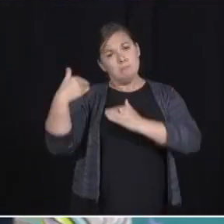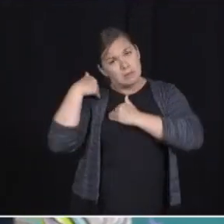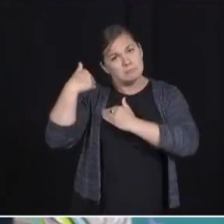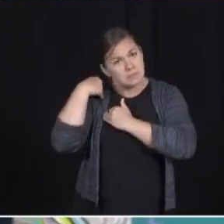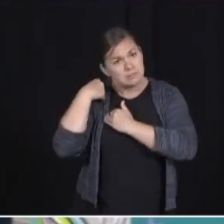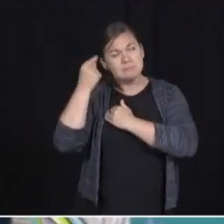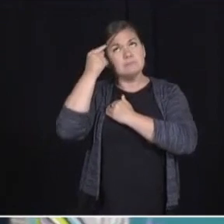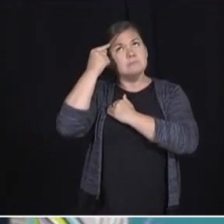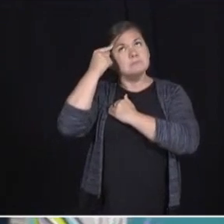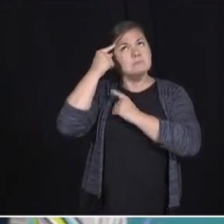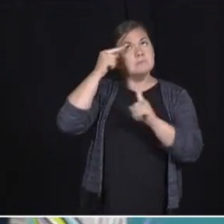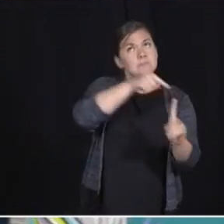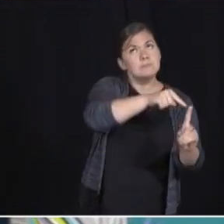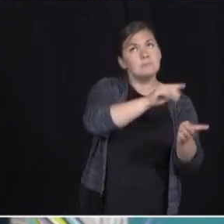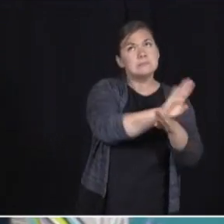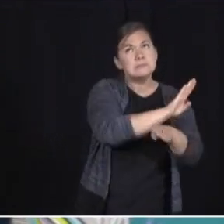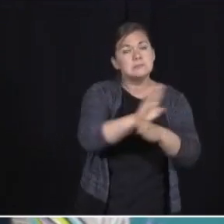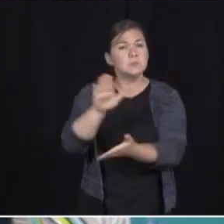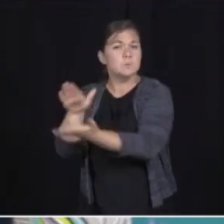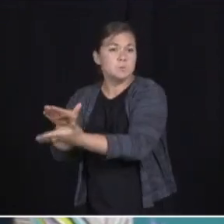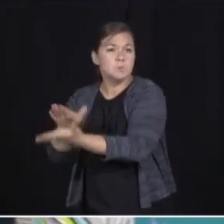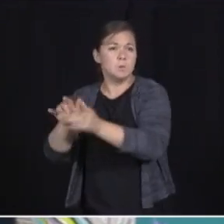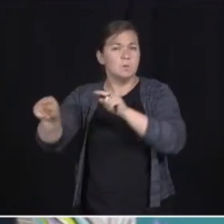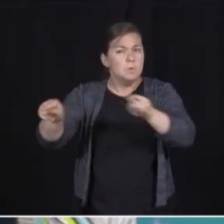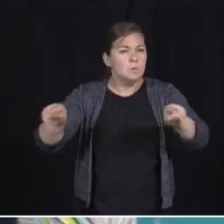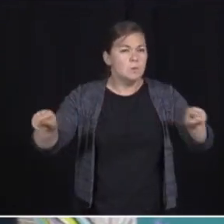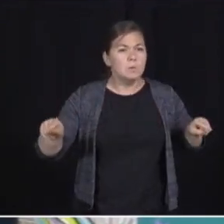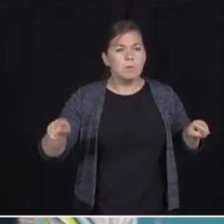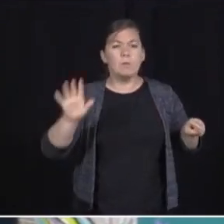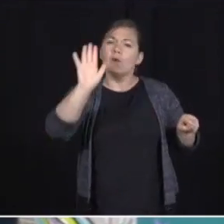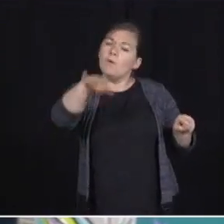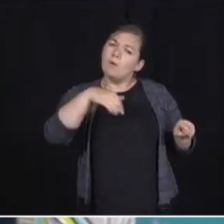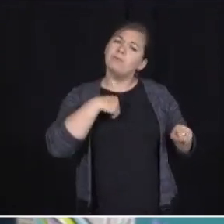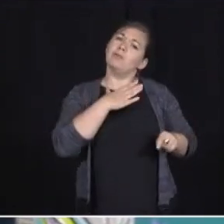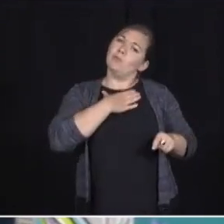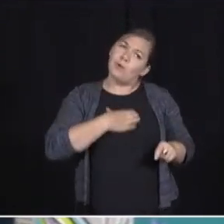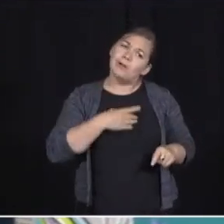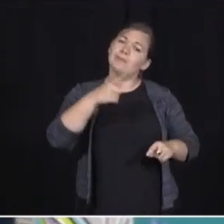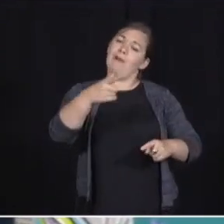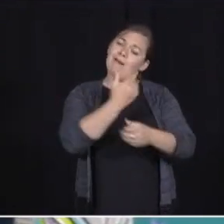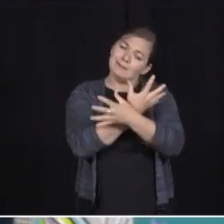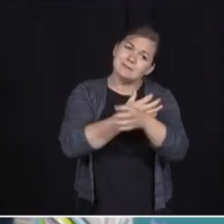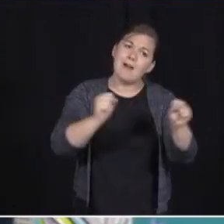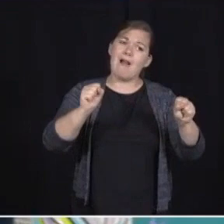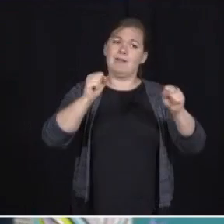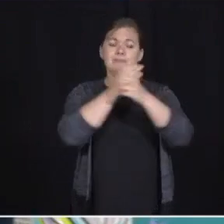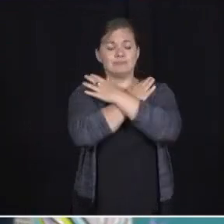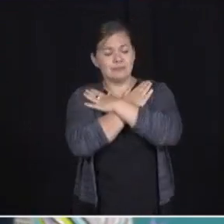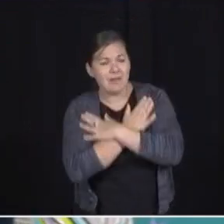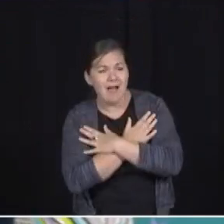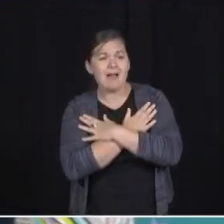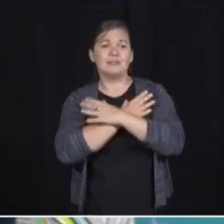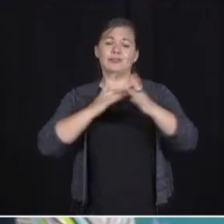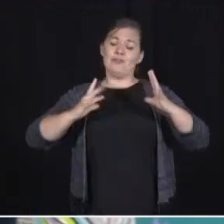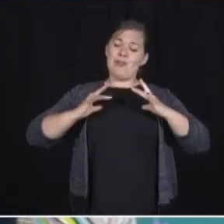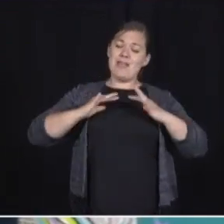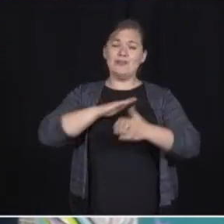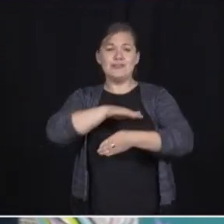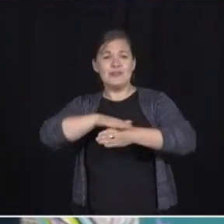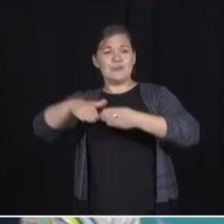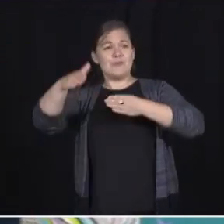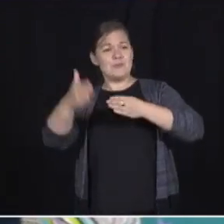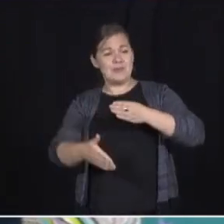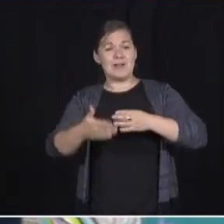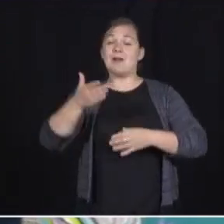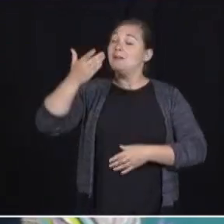us, I want to wish everyone a safe and relaxing holiday weekend. Thank you, and God bless the people of Ontario. Now I'll hand it